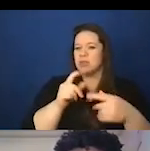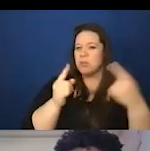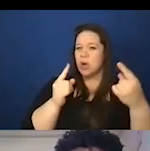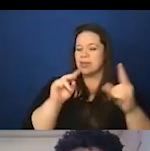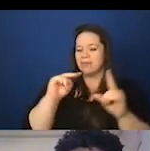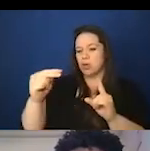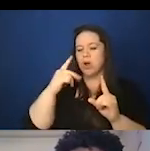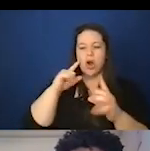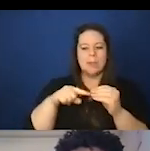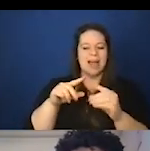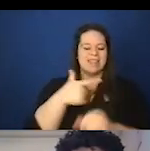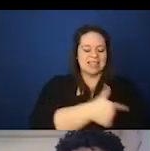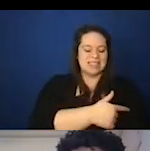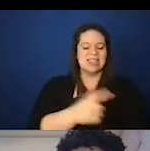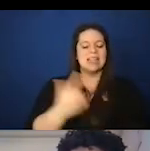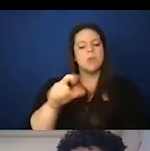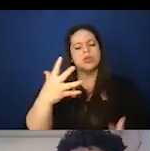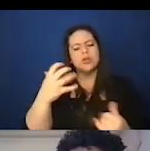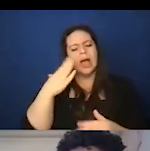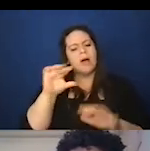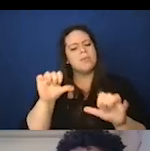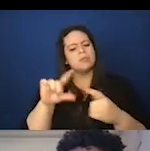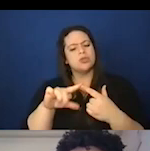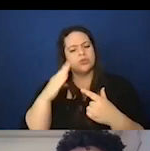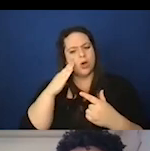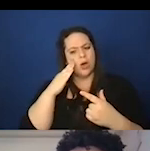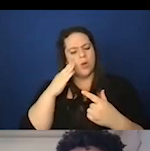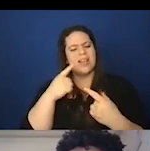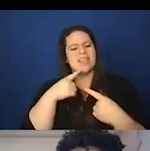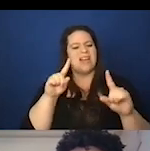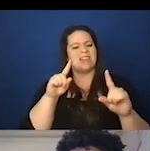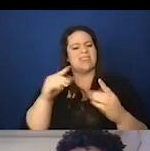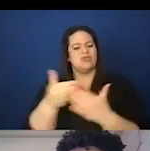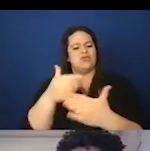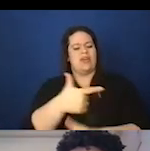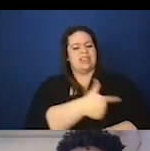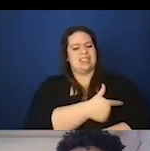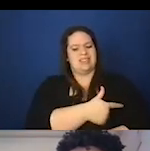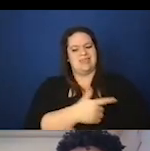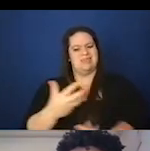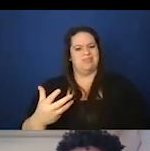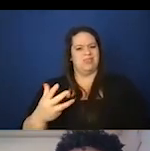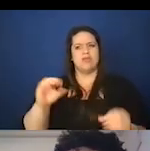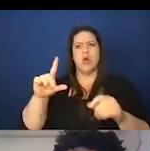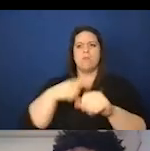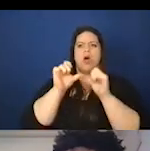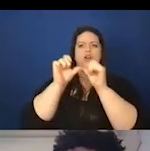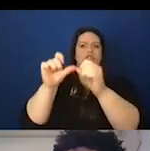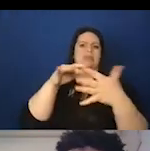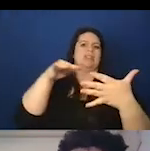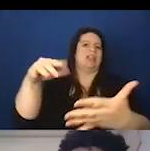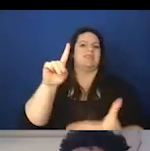about the vaccine, and someone wanted to know, how is it possible to know the efficacy of this new vaccine when we have no long-term studies or